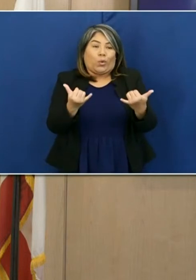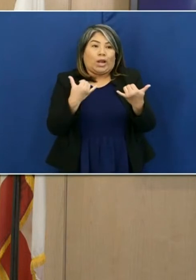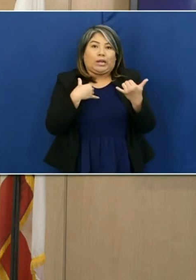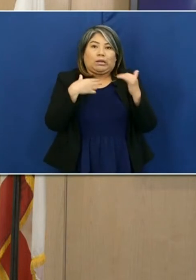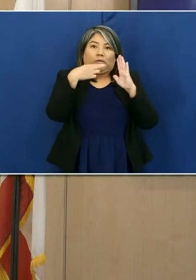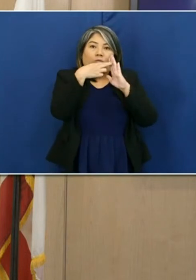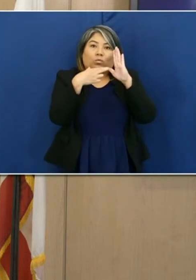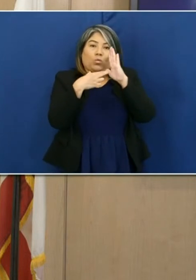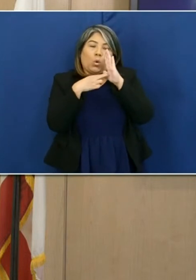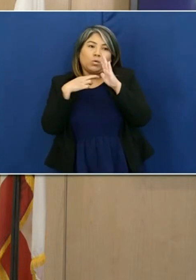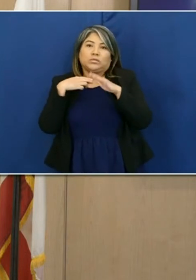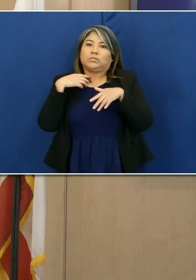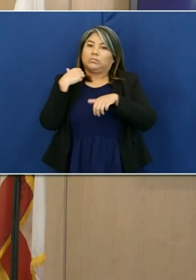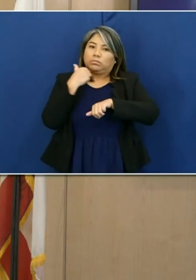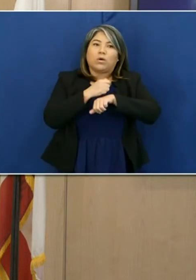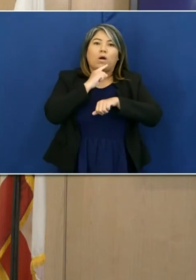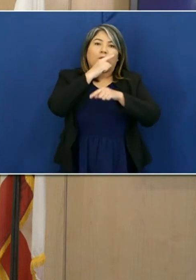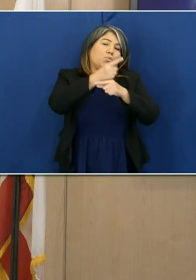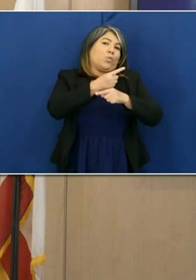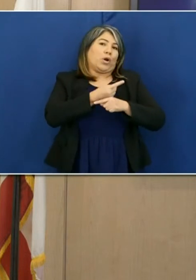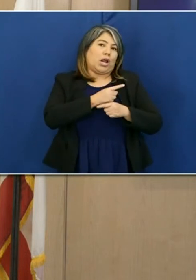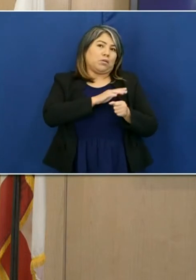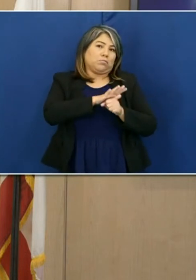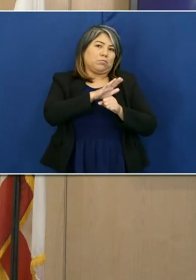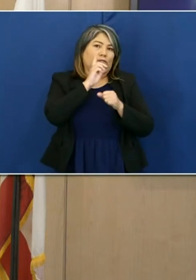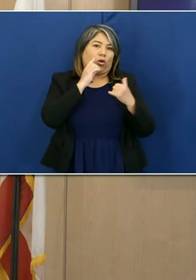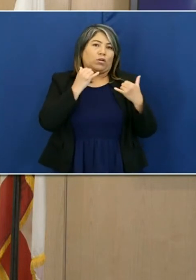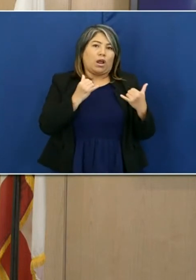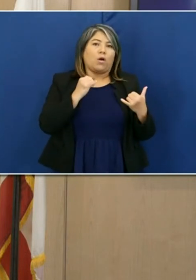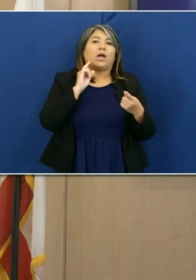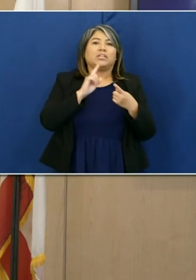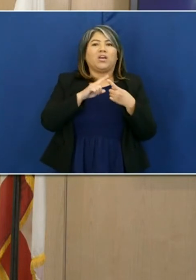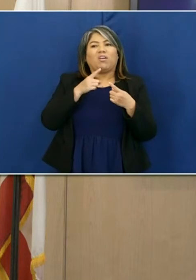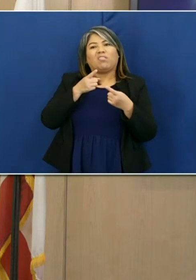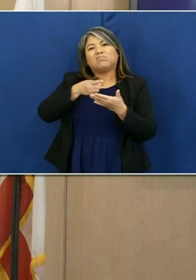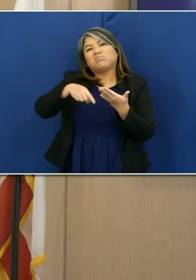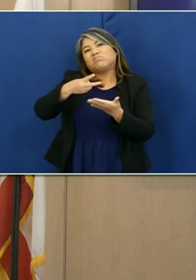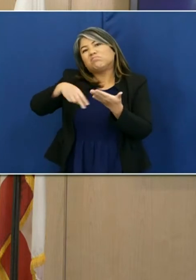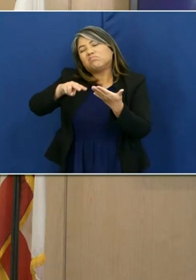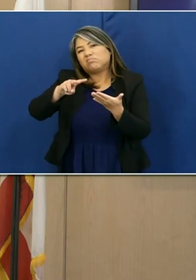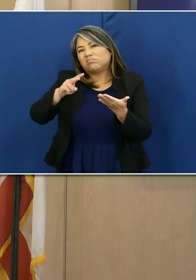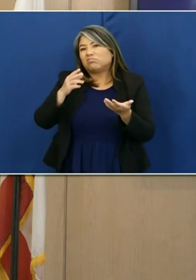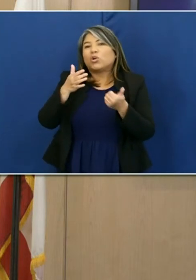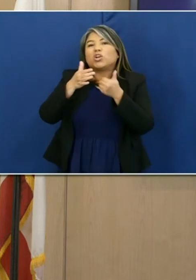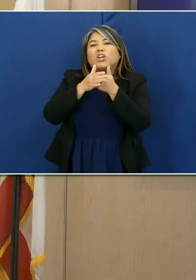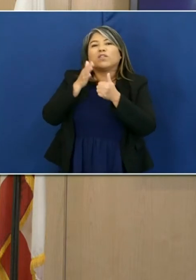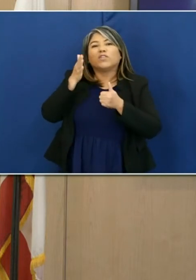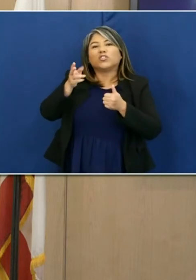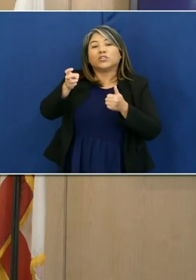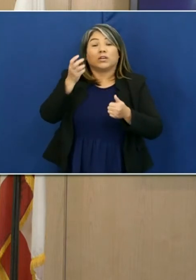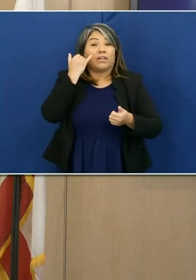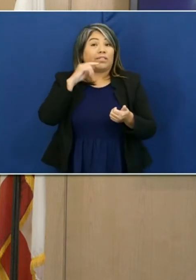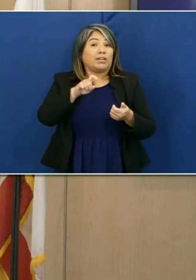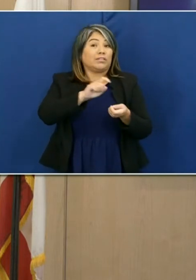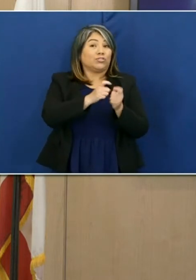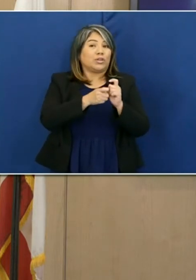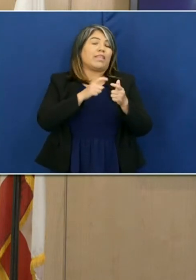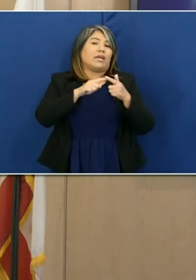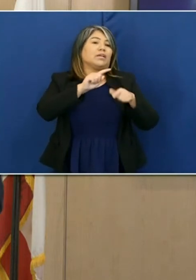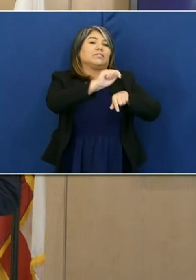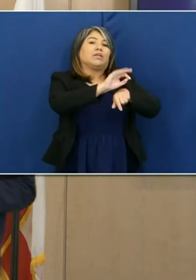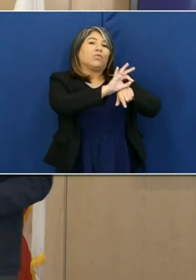been instituted are appropriate for now into the near future. If that needs to change, that task force will make those